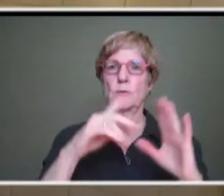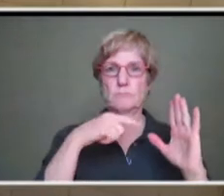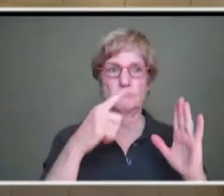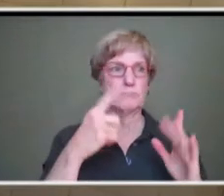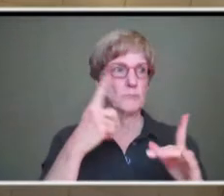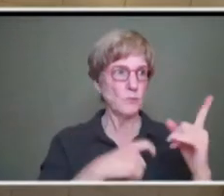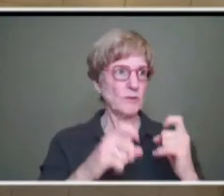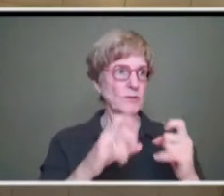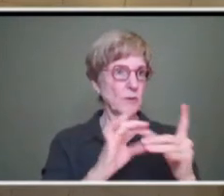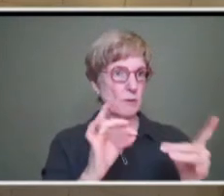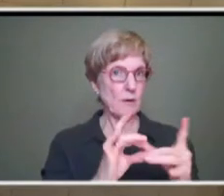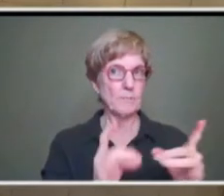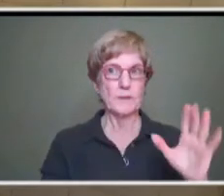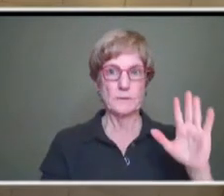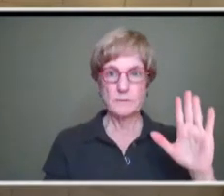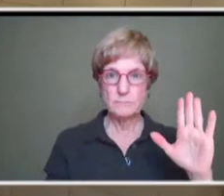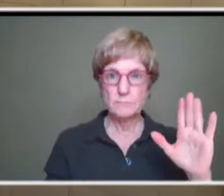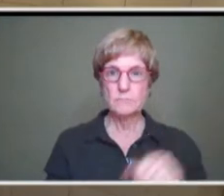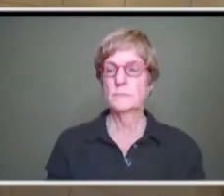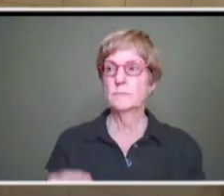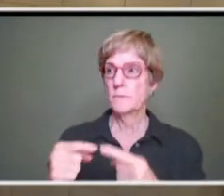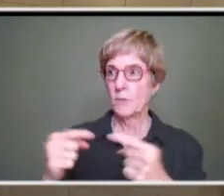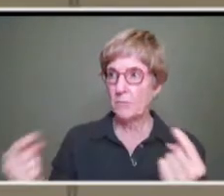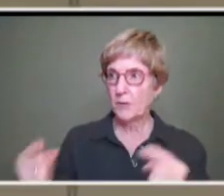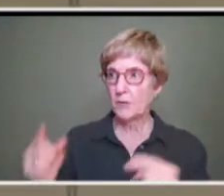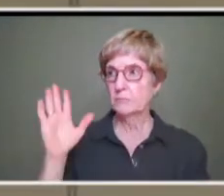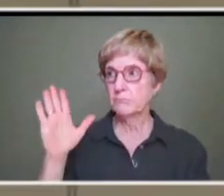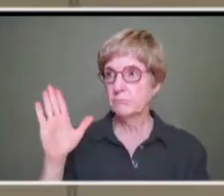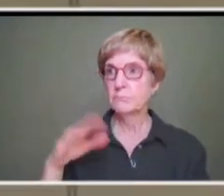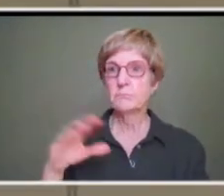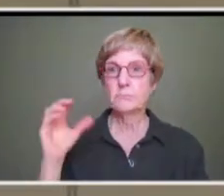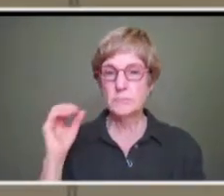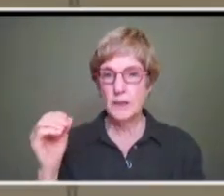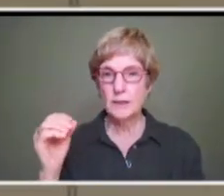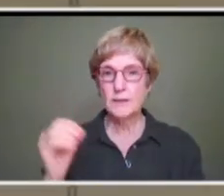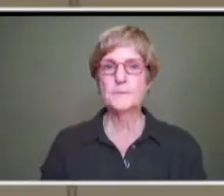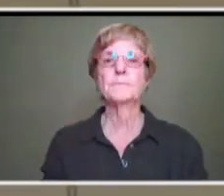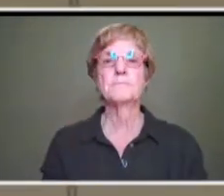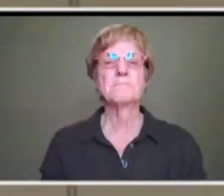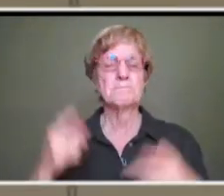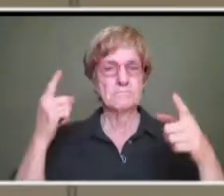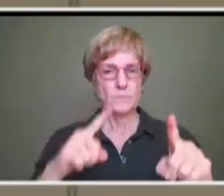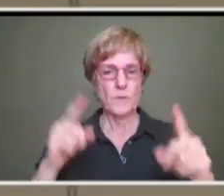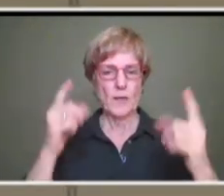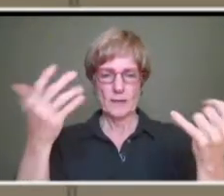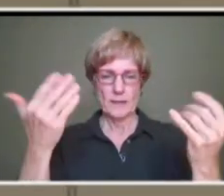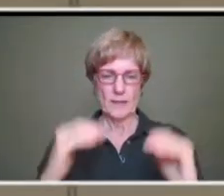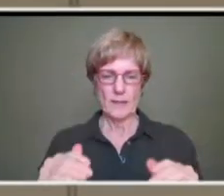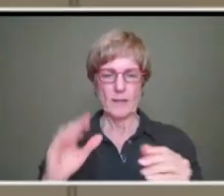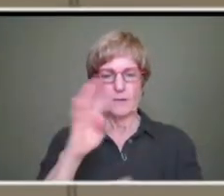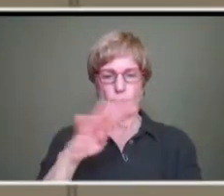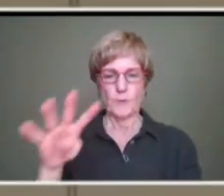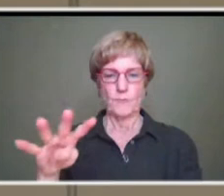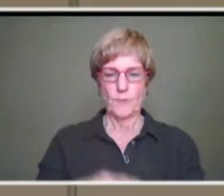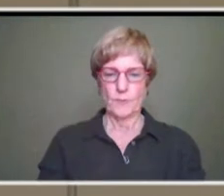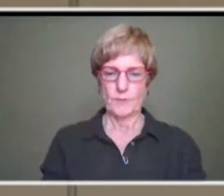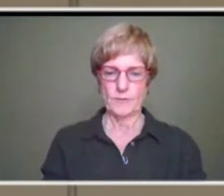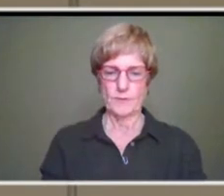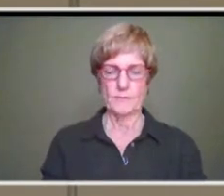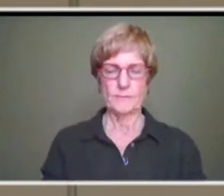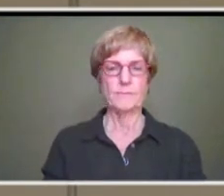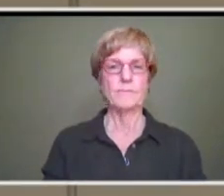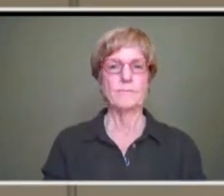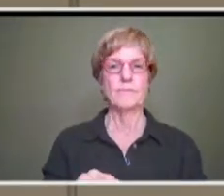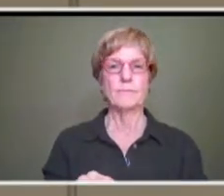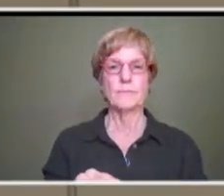on that all in favor raise your hand any opposed please try to answer your none as unanimous we'll move on to item 44 um which is